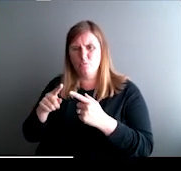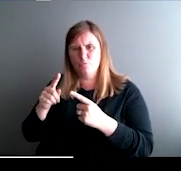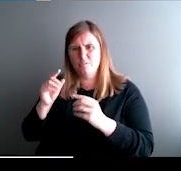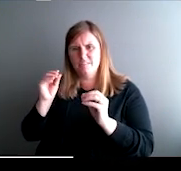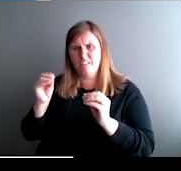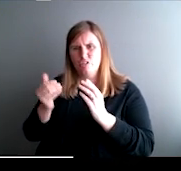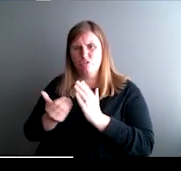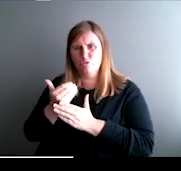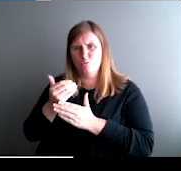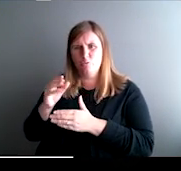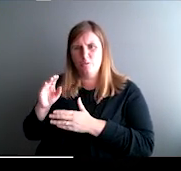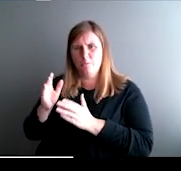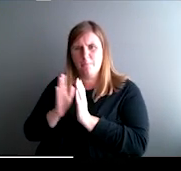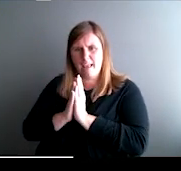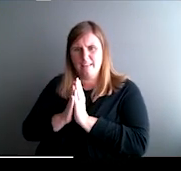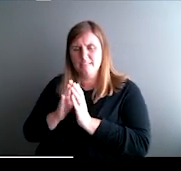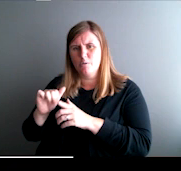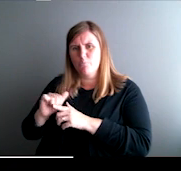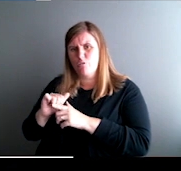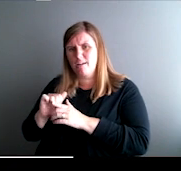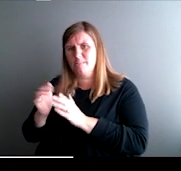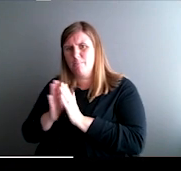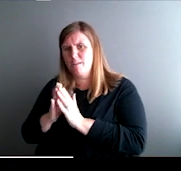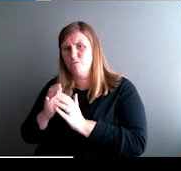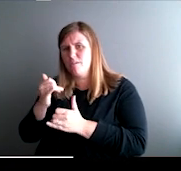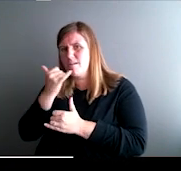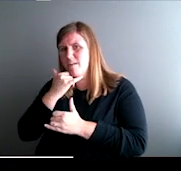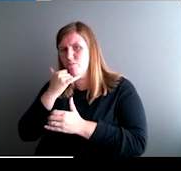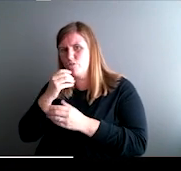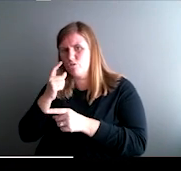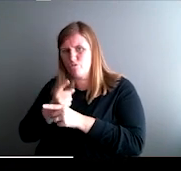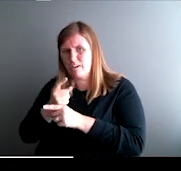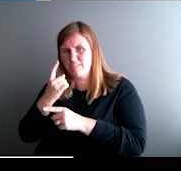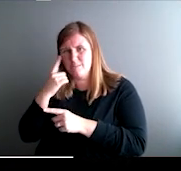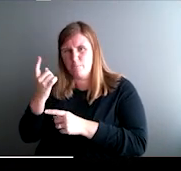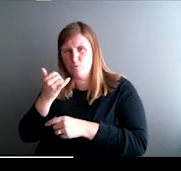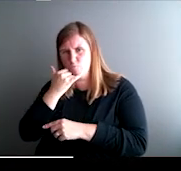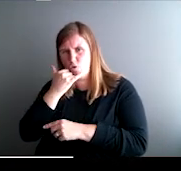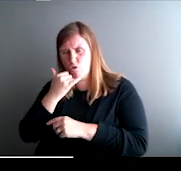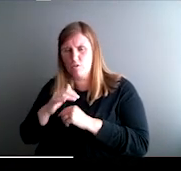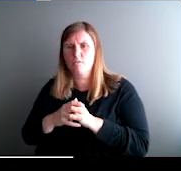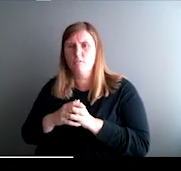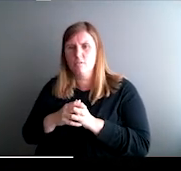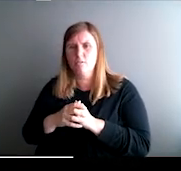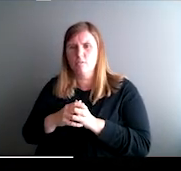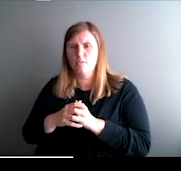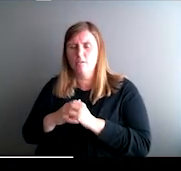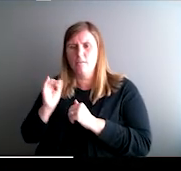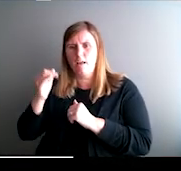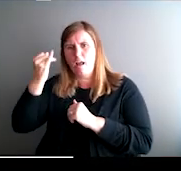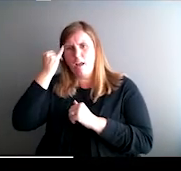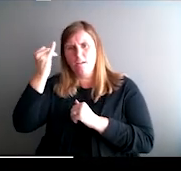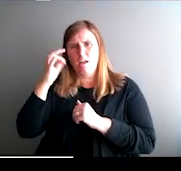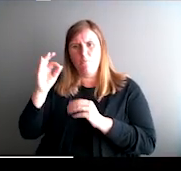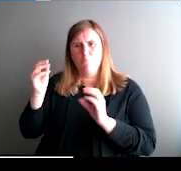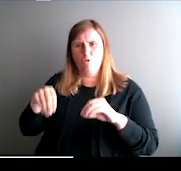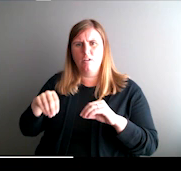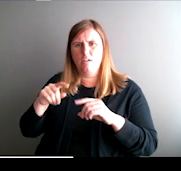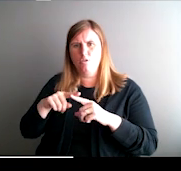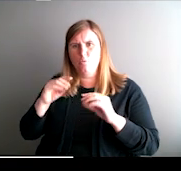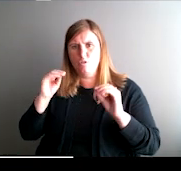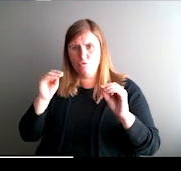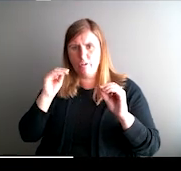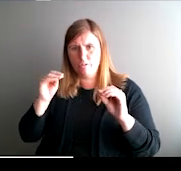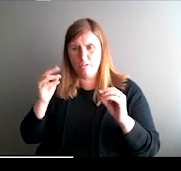new mans, to practice old mans, to error correct if a student gets something wrong. But that idea of putting that into